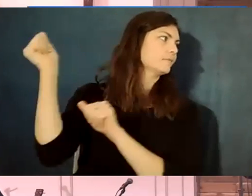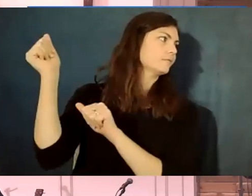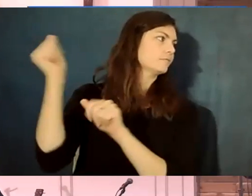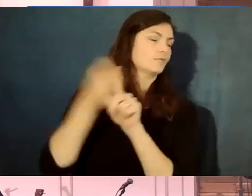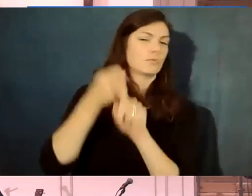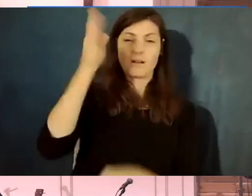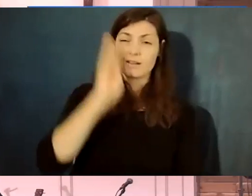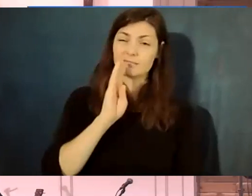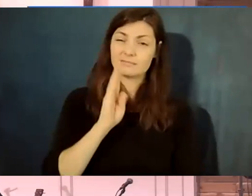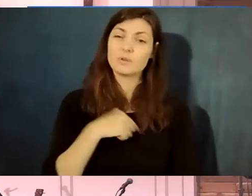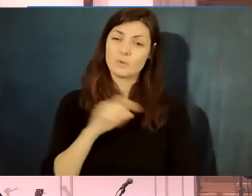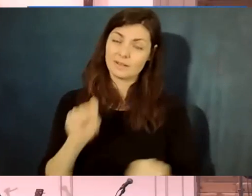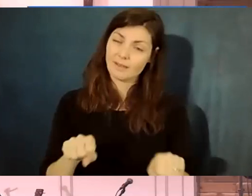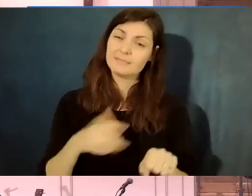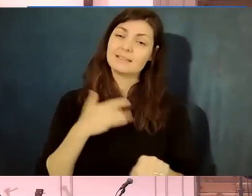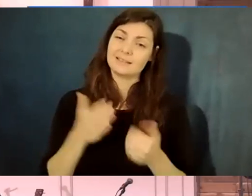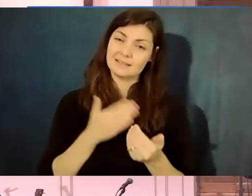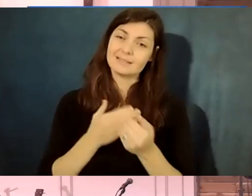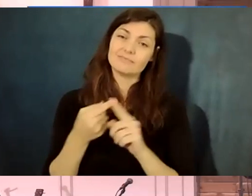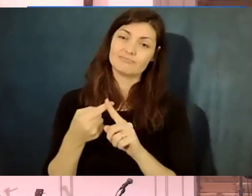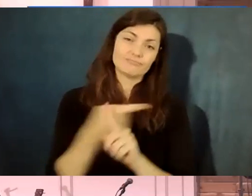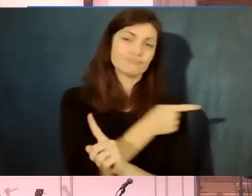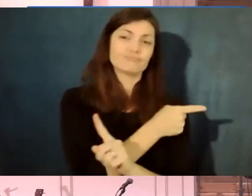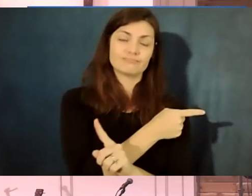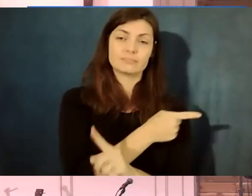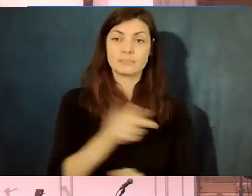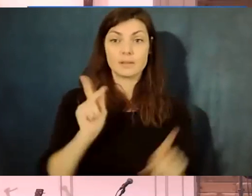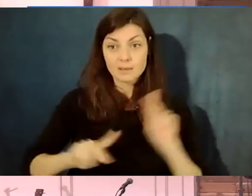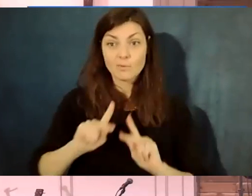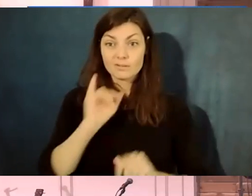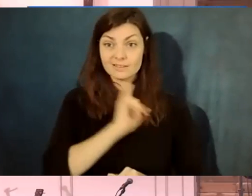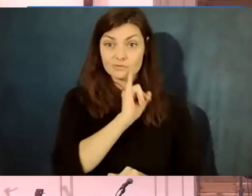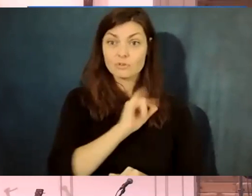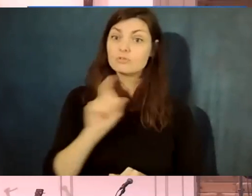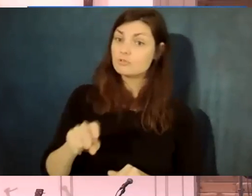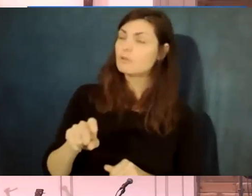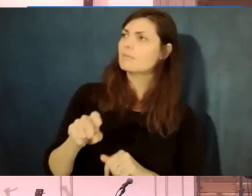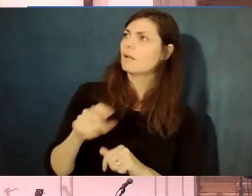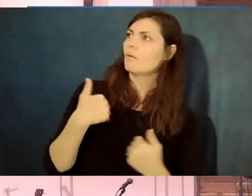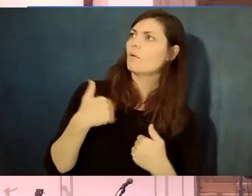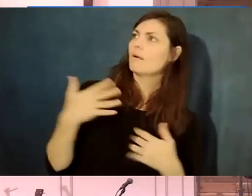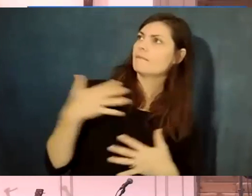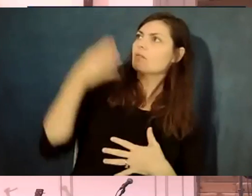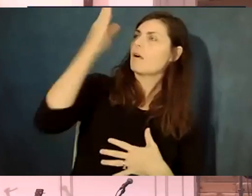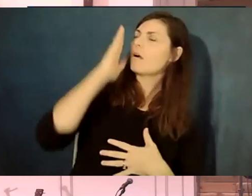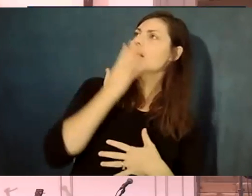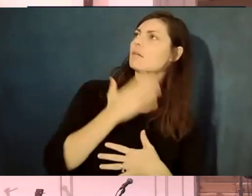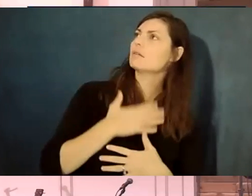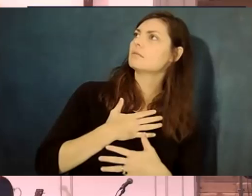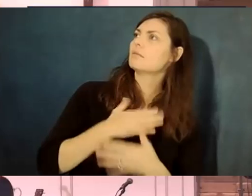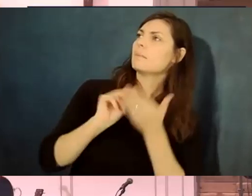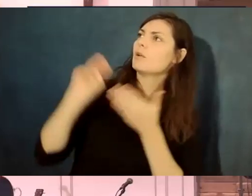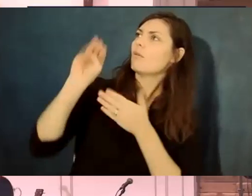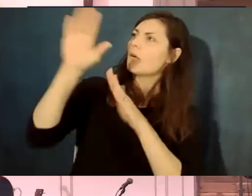We can be distracted. They should have had a healthy fear of God, and if they would have, it would have been safety to